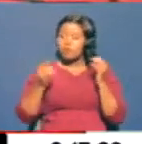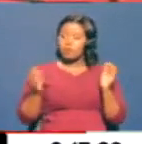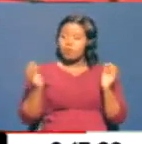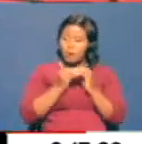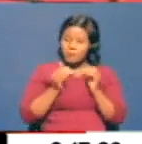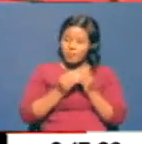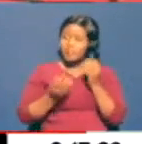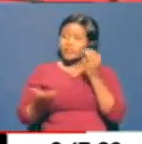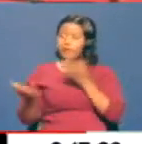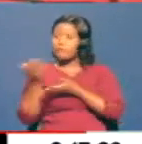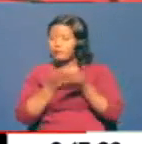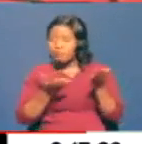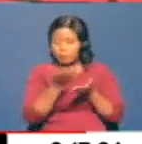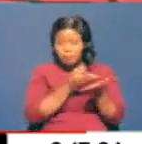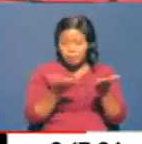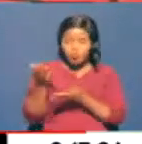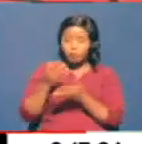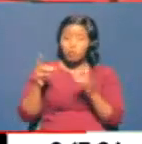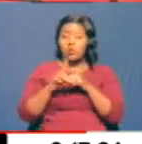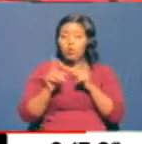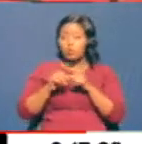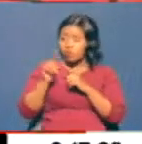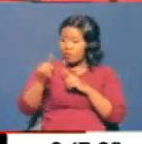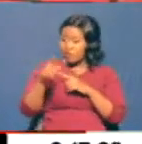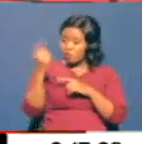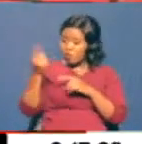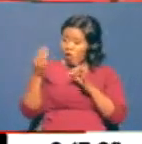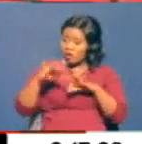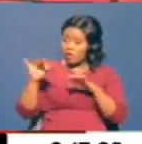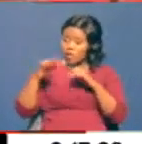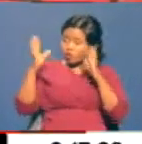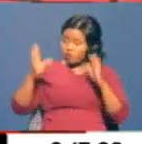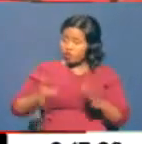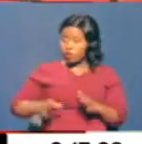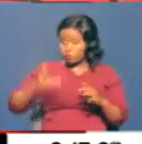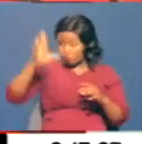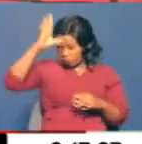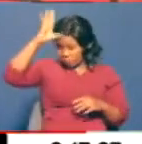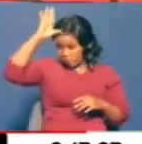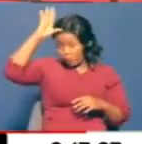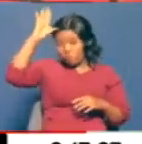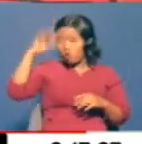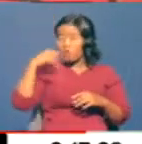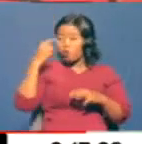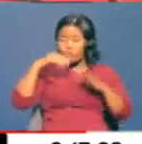Na ni delegates ya chama chetu cha KANU ambao wataamua